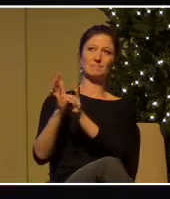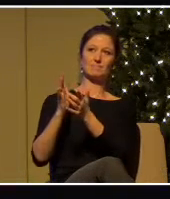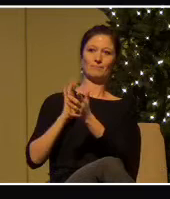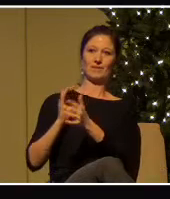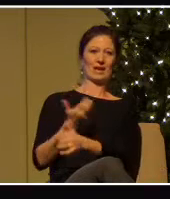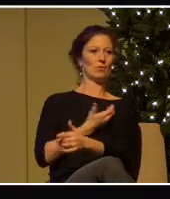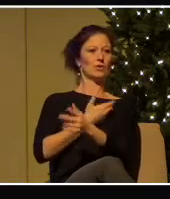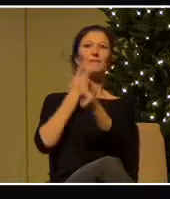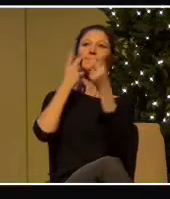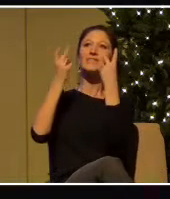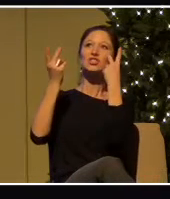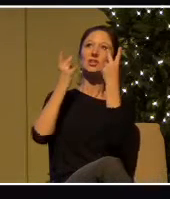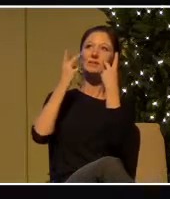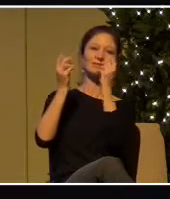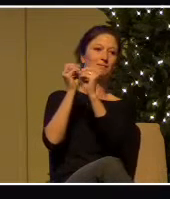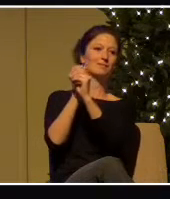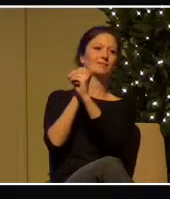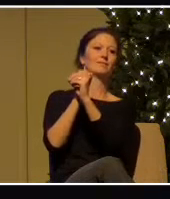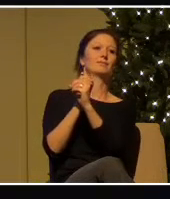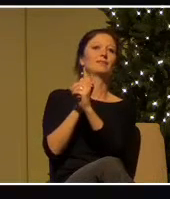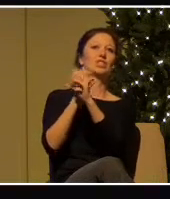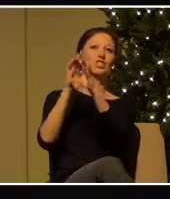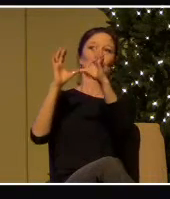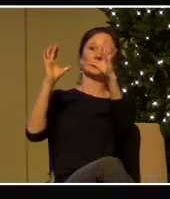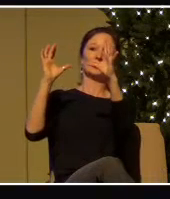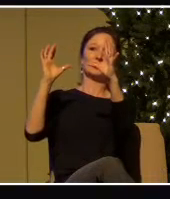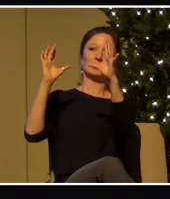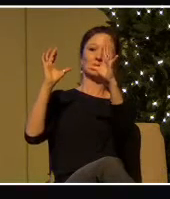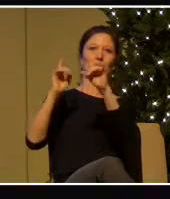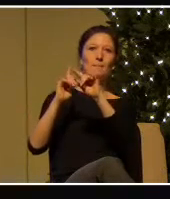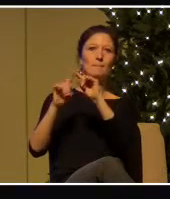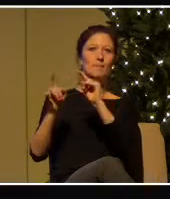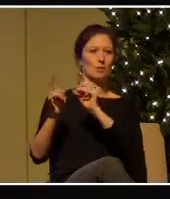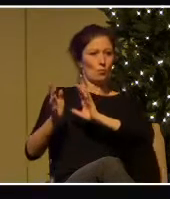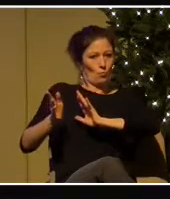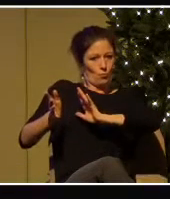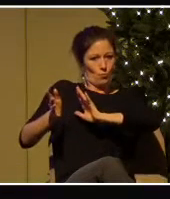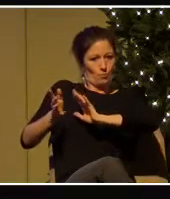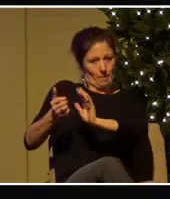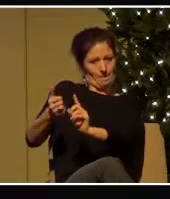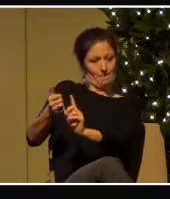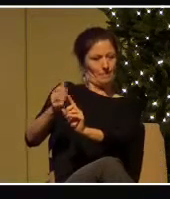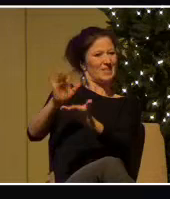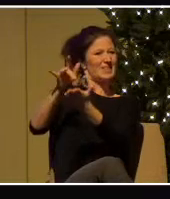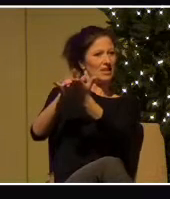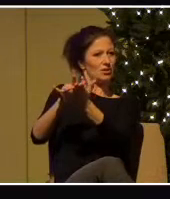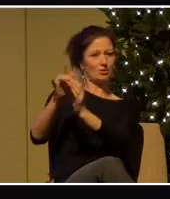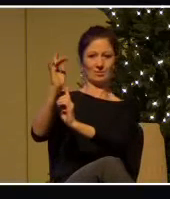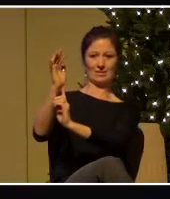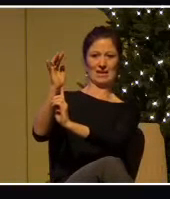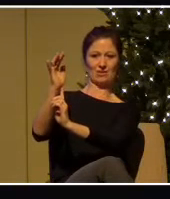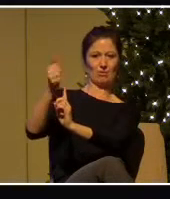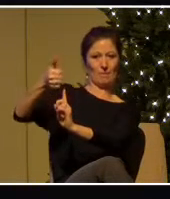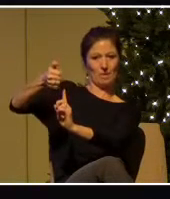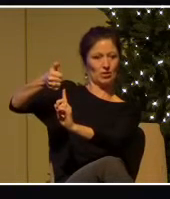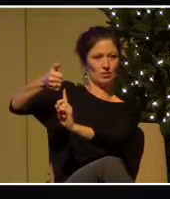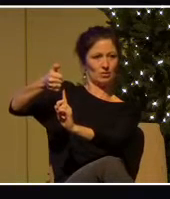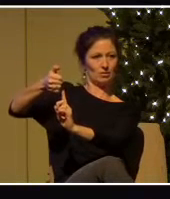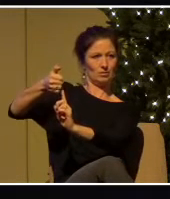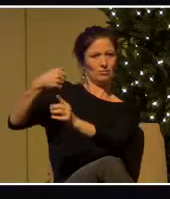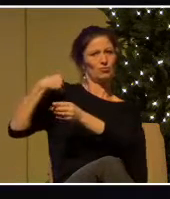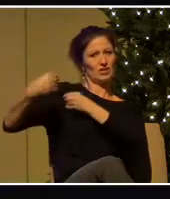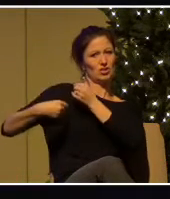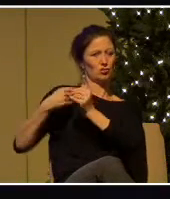Vision. But we also left the Christ light burning. Traditionally, we leave